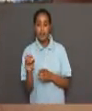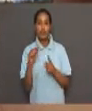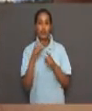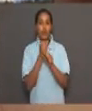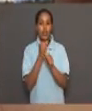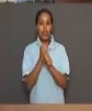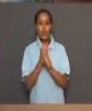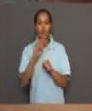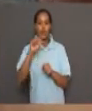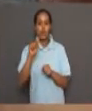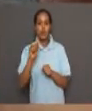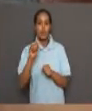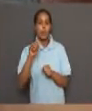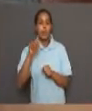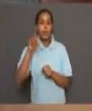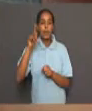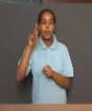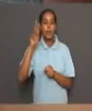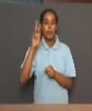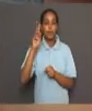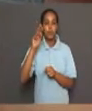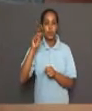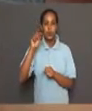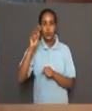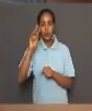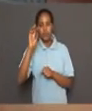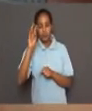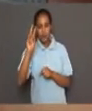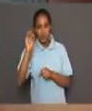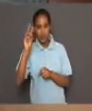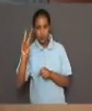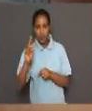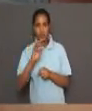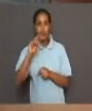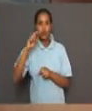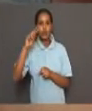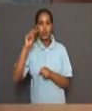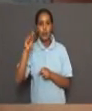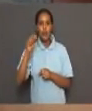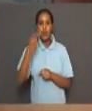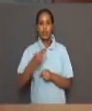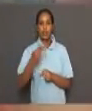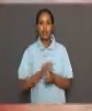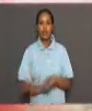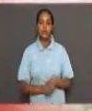make sodium peroxide, sodium hydride, and for